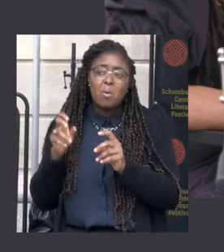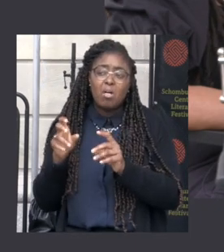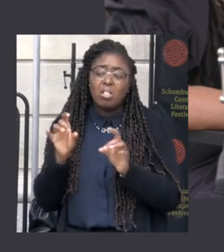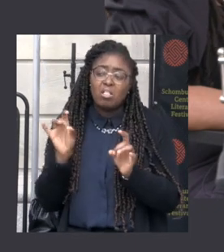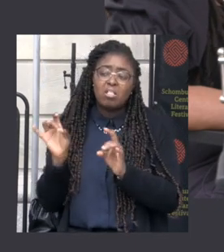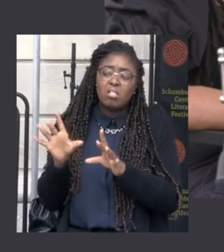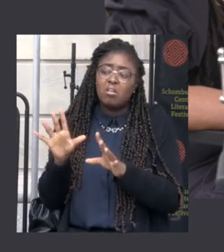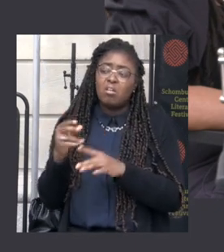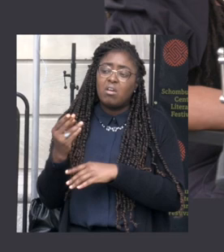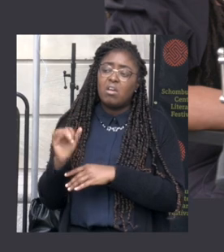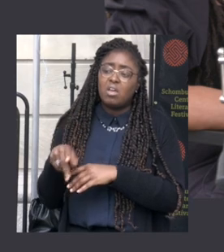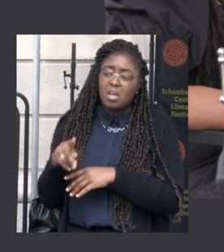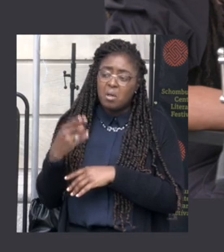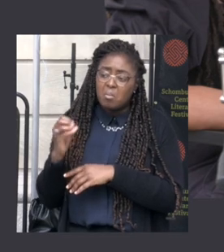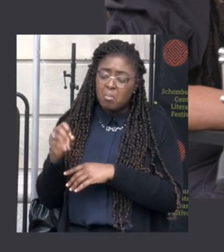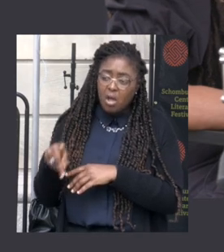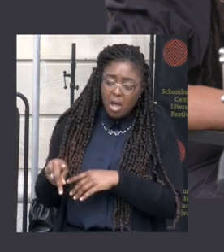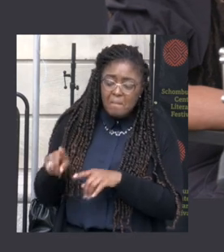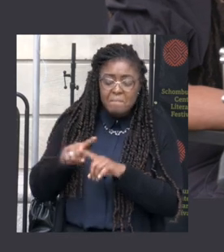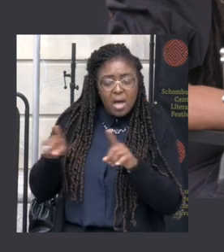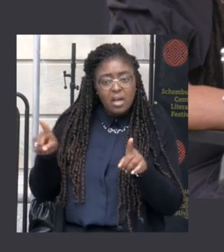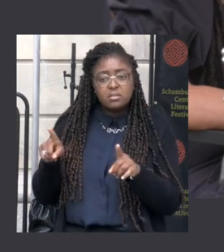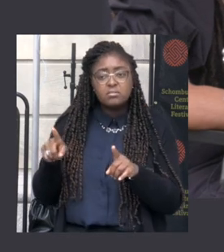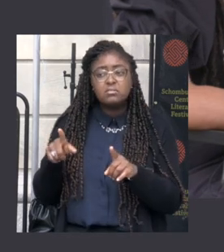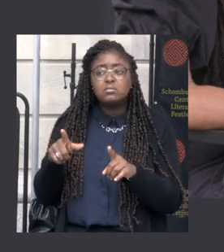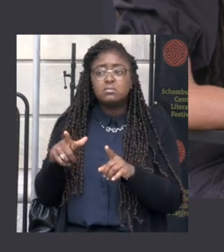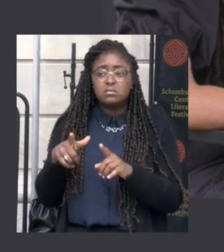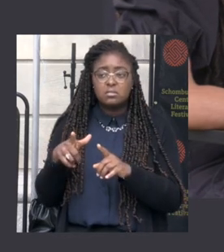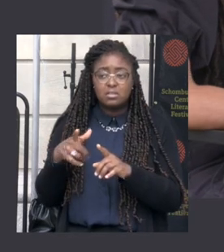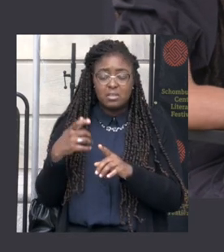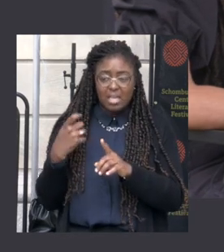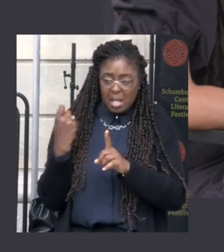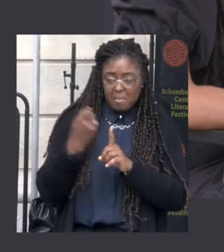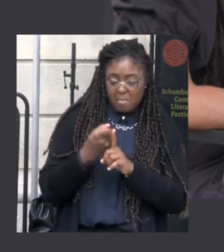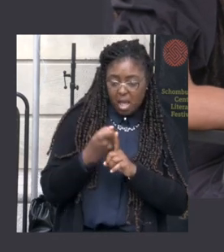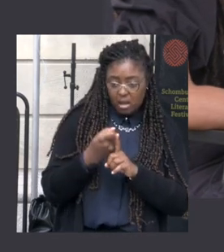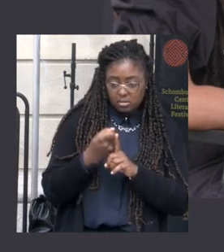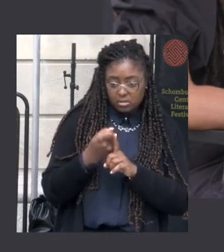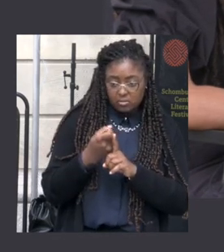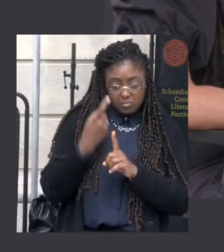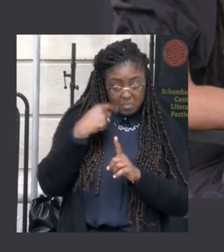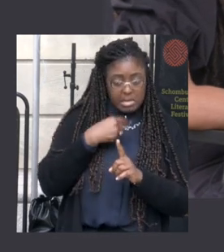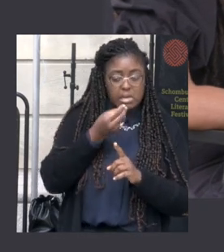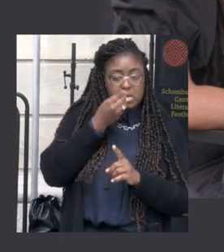kind of catalyst for me even thinking about food came from listening to this hip-hop song by